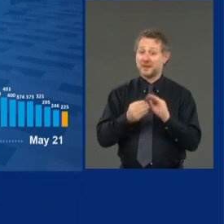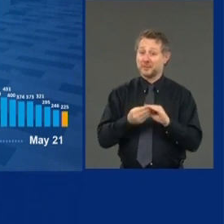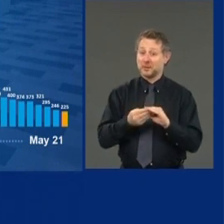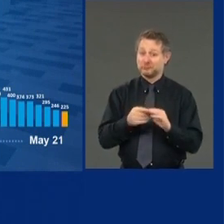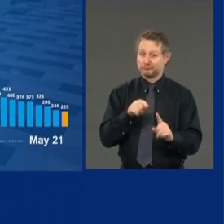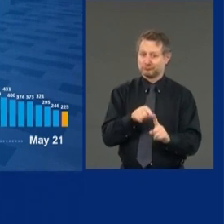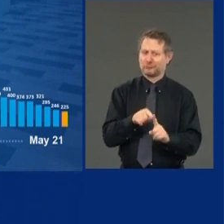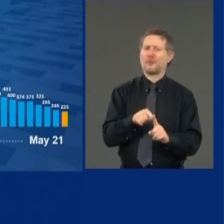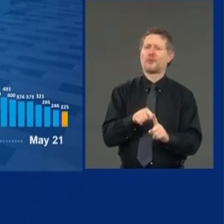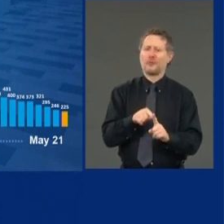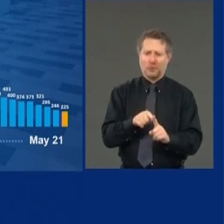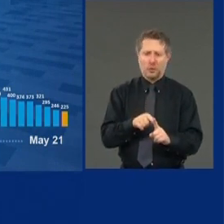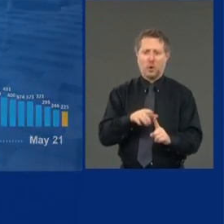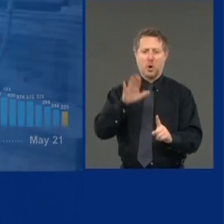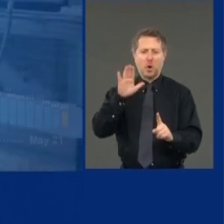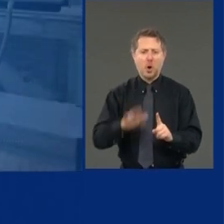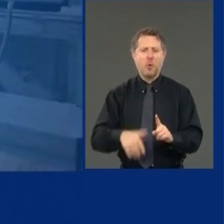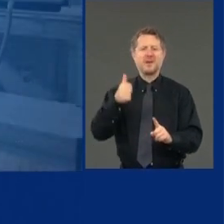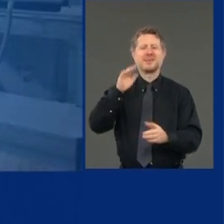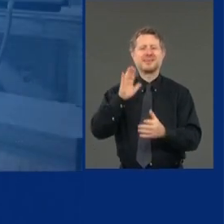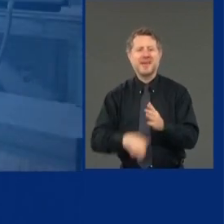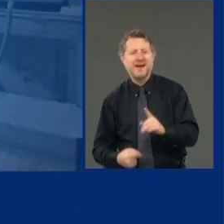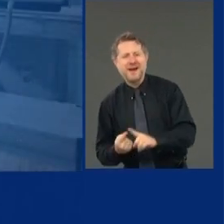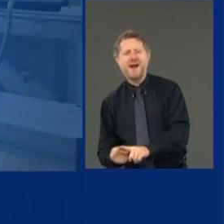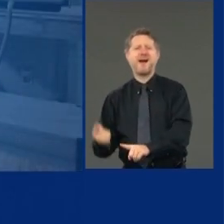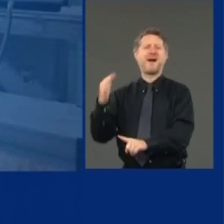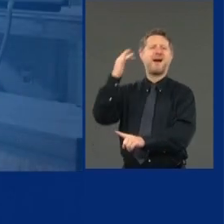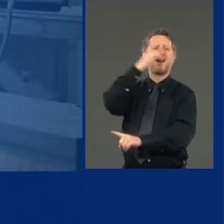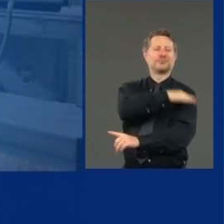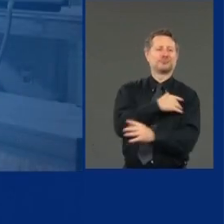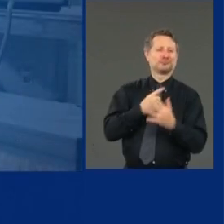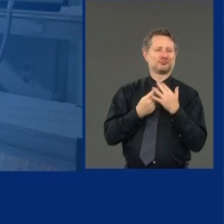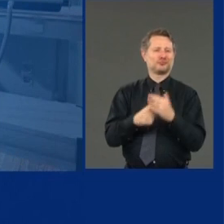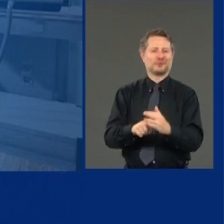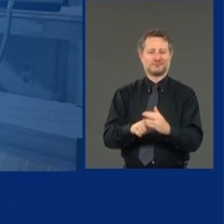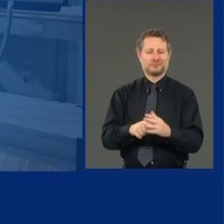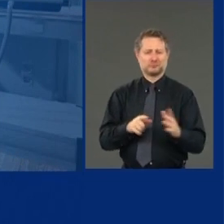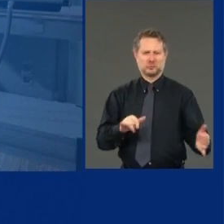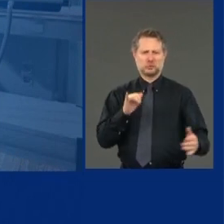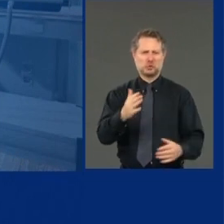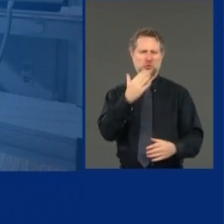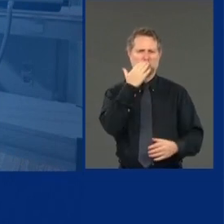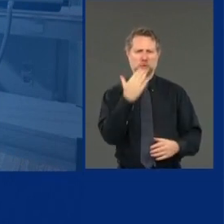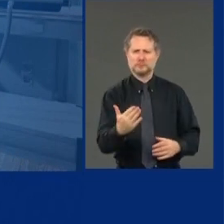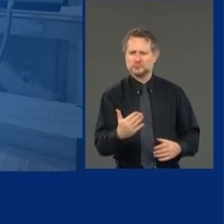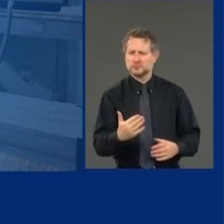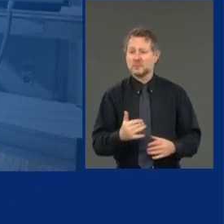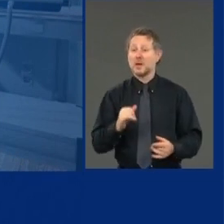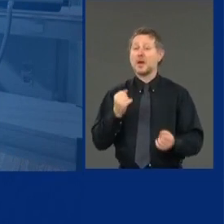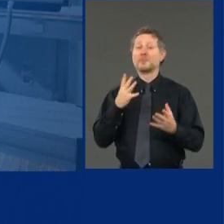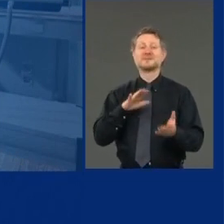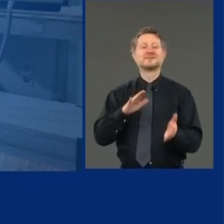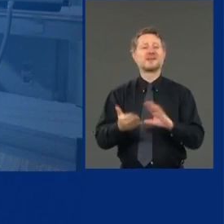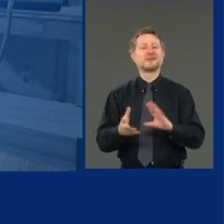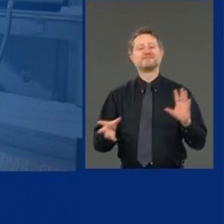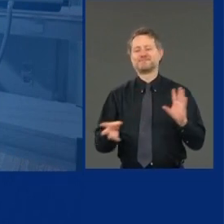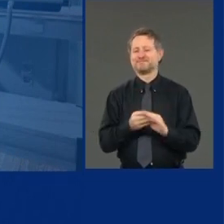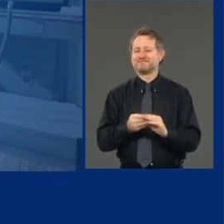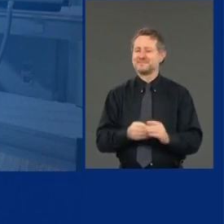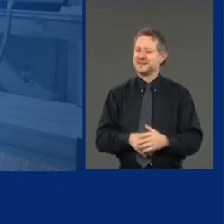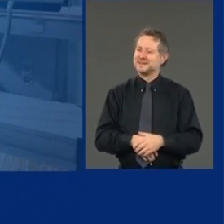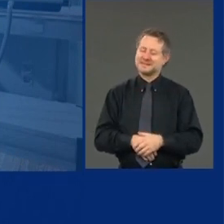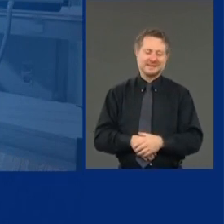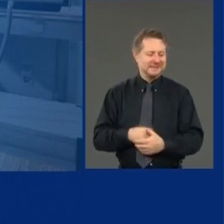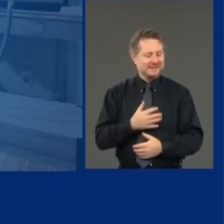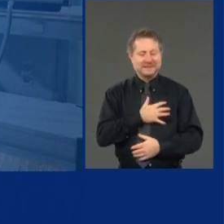lower than when we first began, so that's good. Number of deaths, painfully